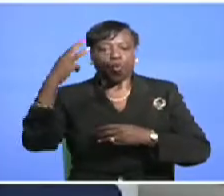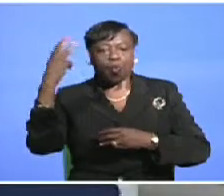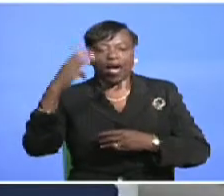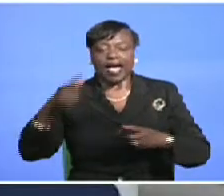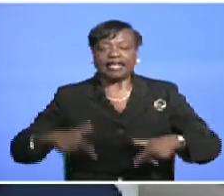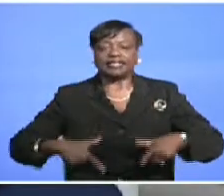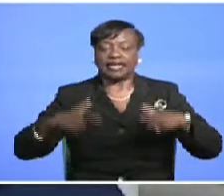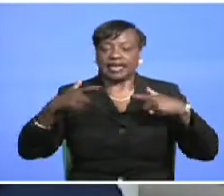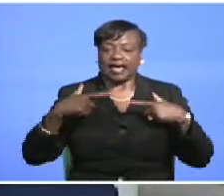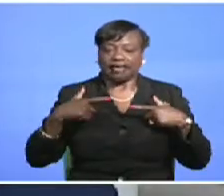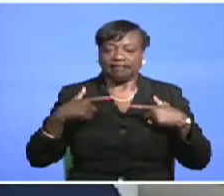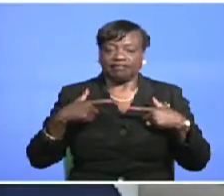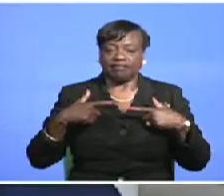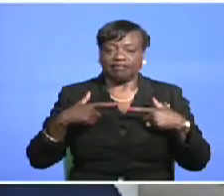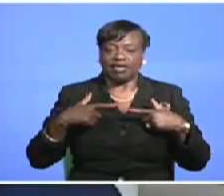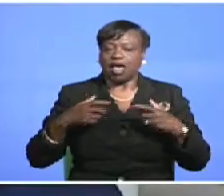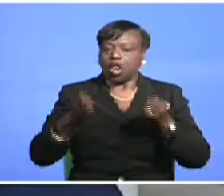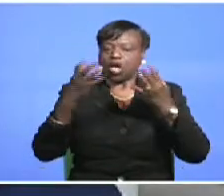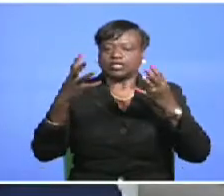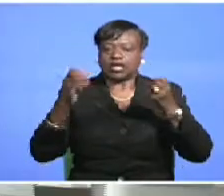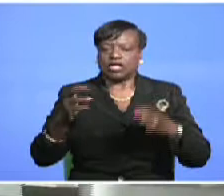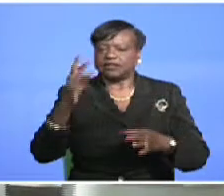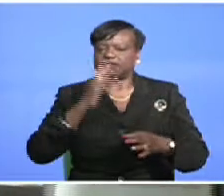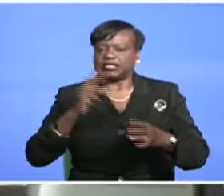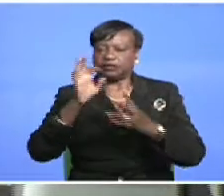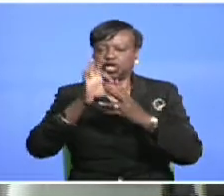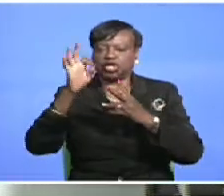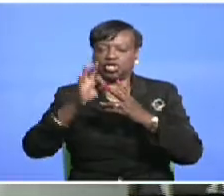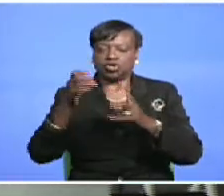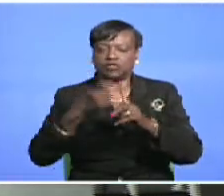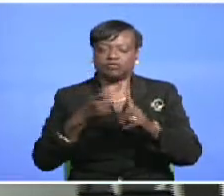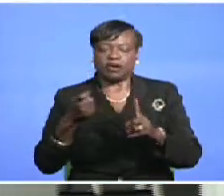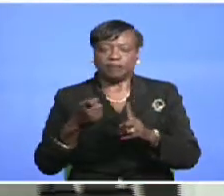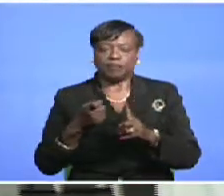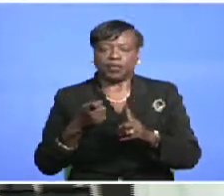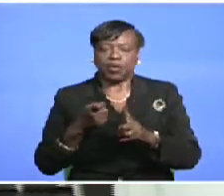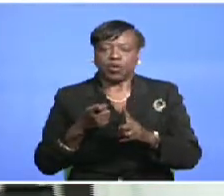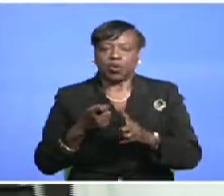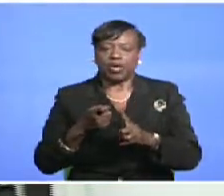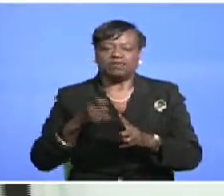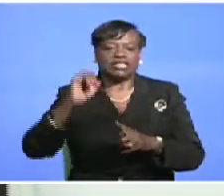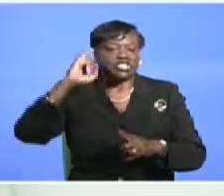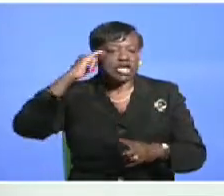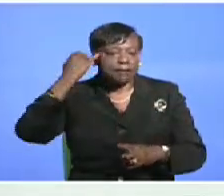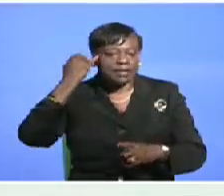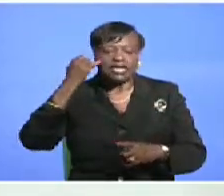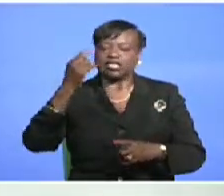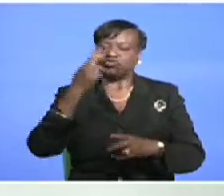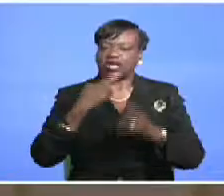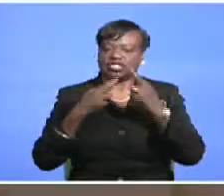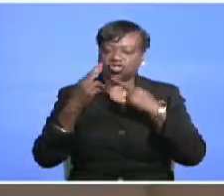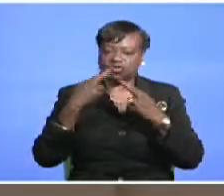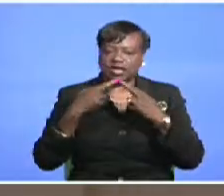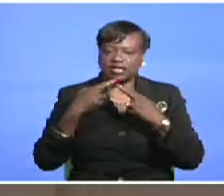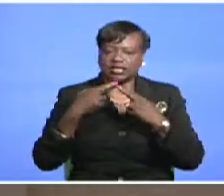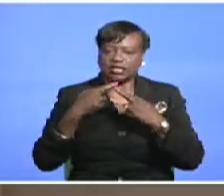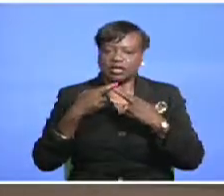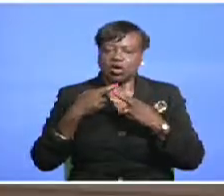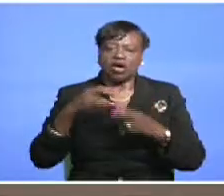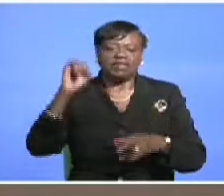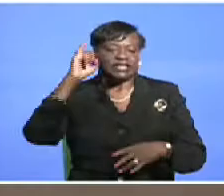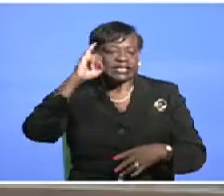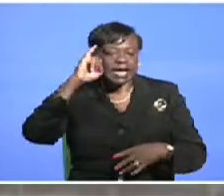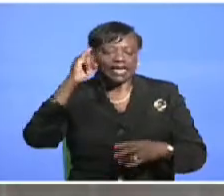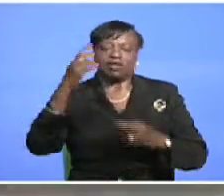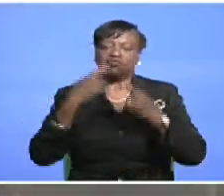an abundance of restaurants to choose from. We have Katsuya, which is our Japanese restaurant. We have an Italian